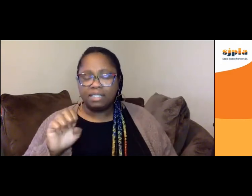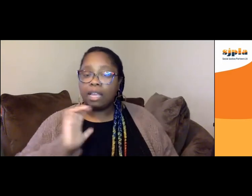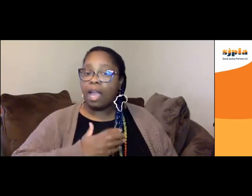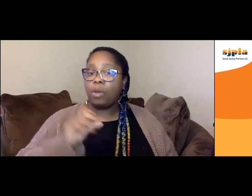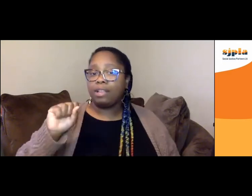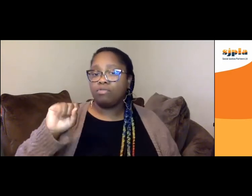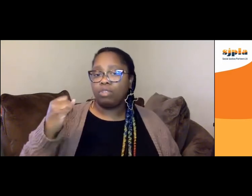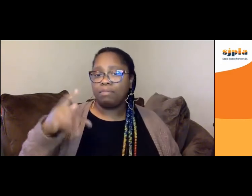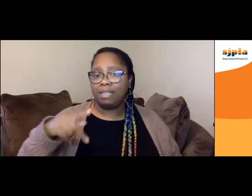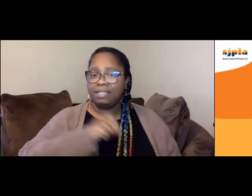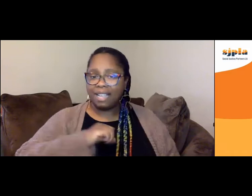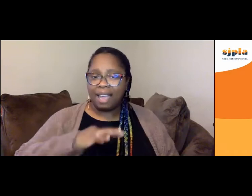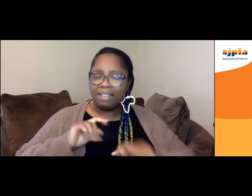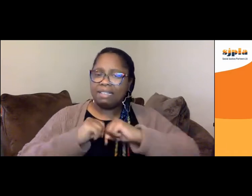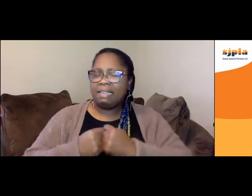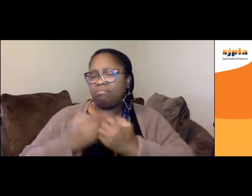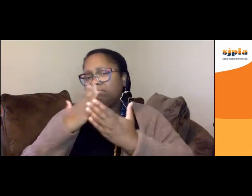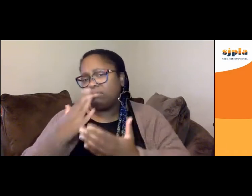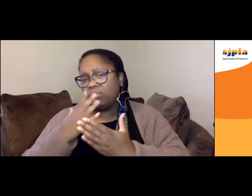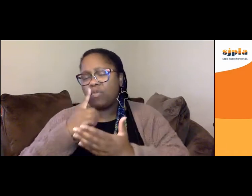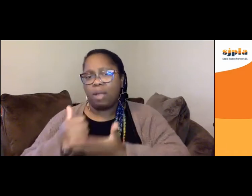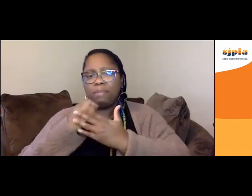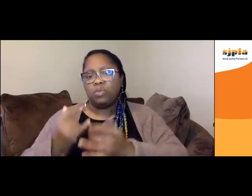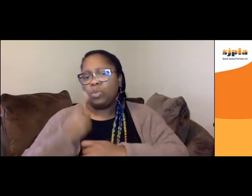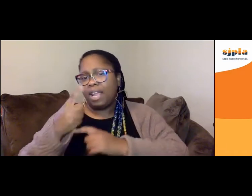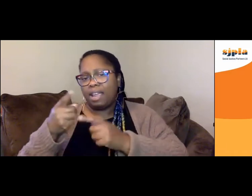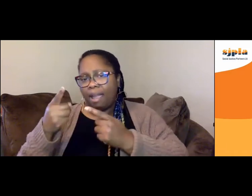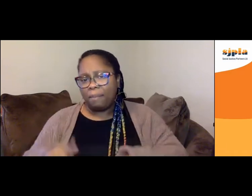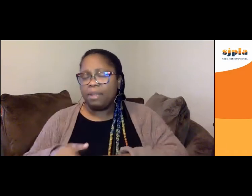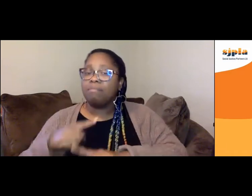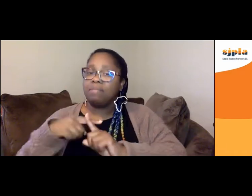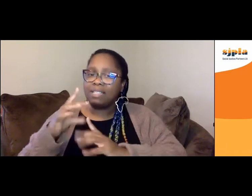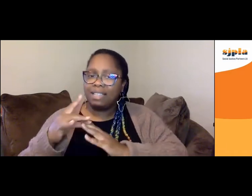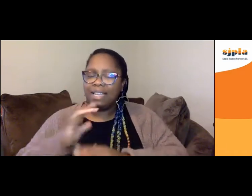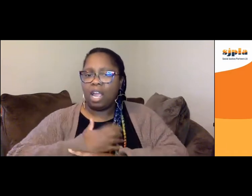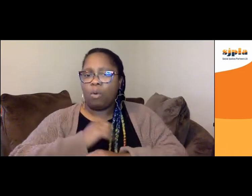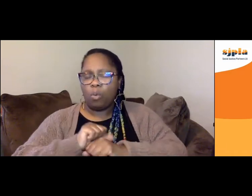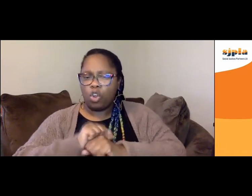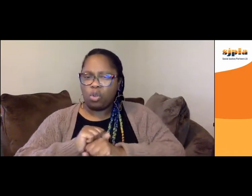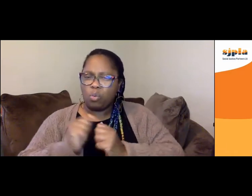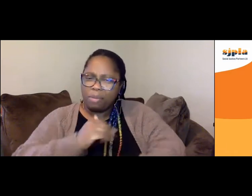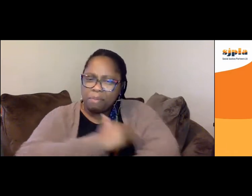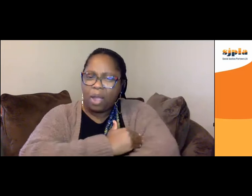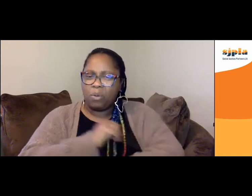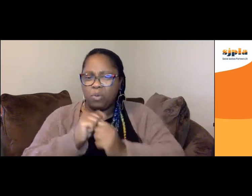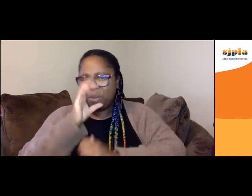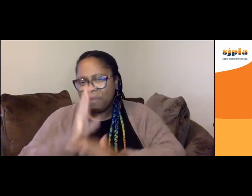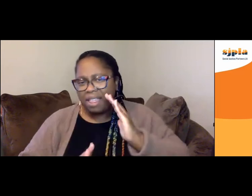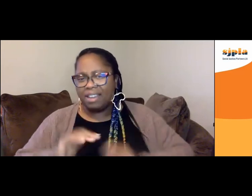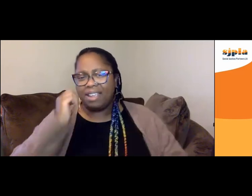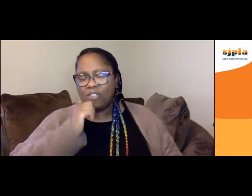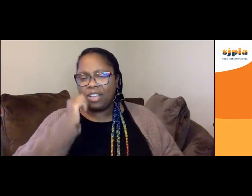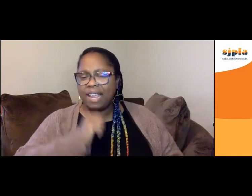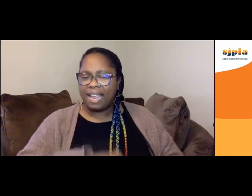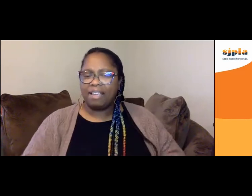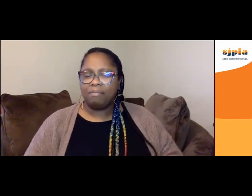staff team, not only for making today possible, but for leading this work that we do so powerfully and so humbly every day. So you'll see